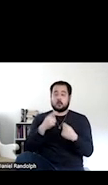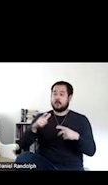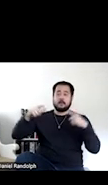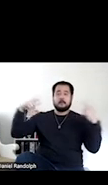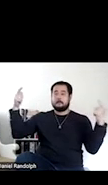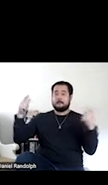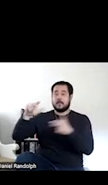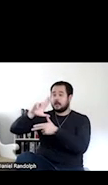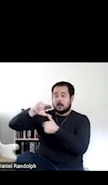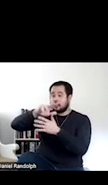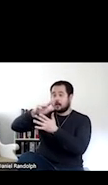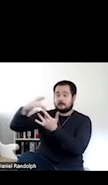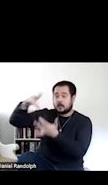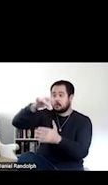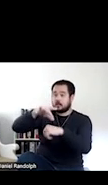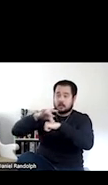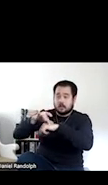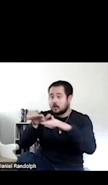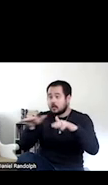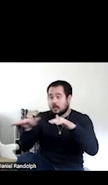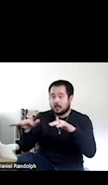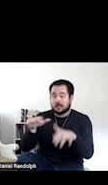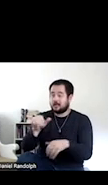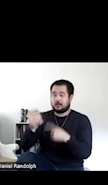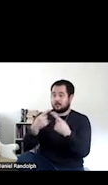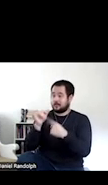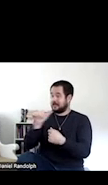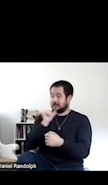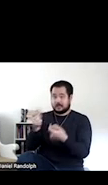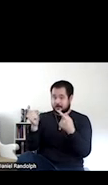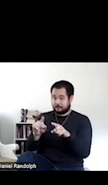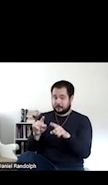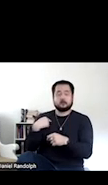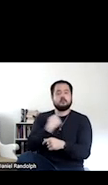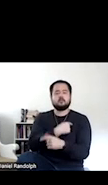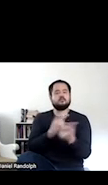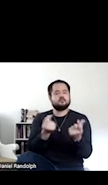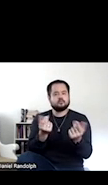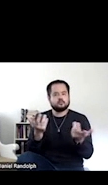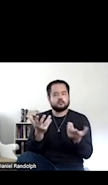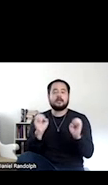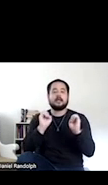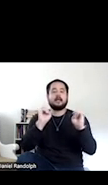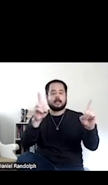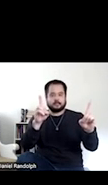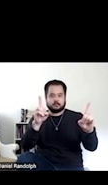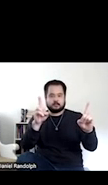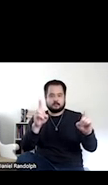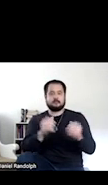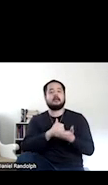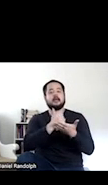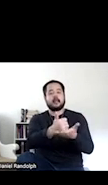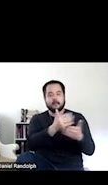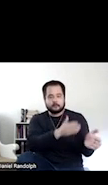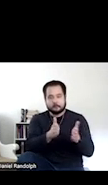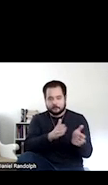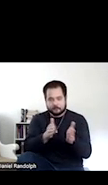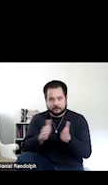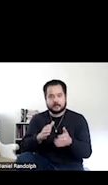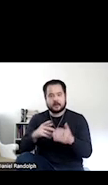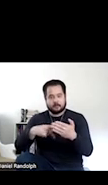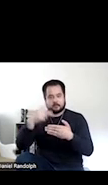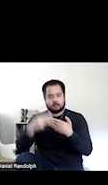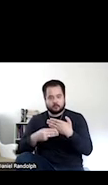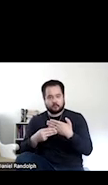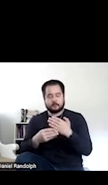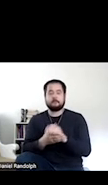headline-making disasters or those house fires, we're educating people around the preparedness programs. One of the preparedness programs that is near and dear to